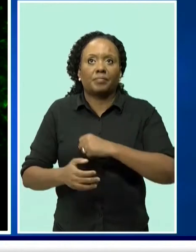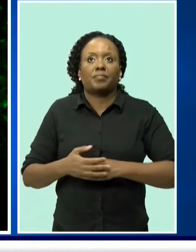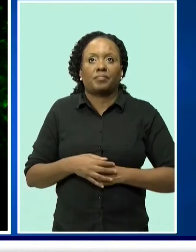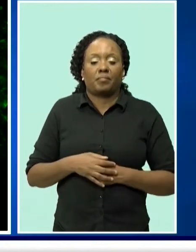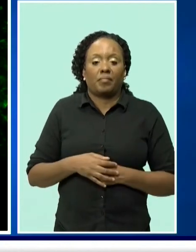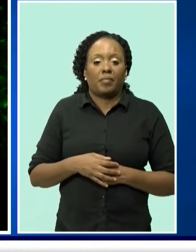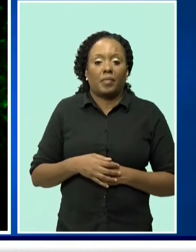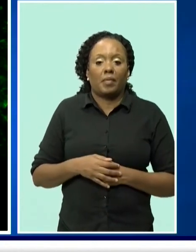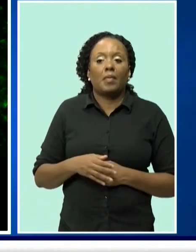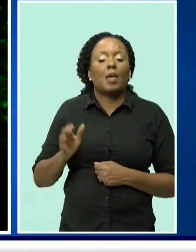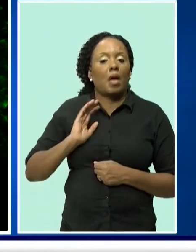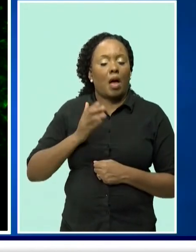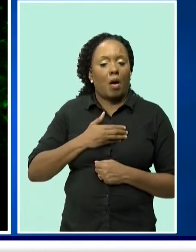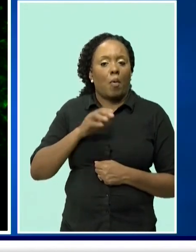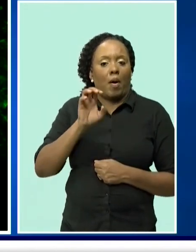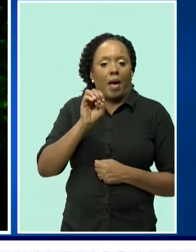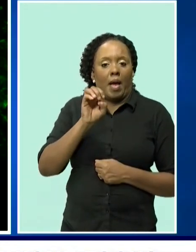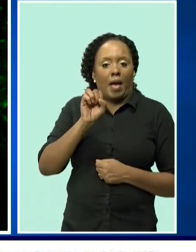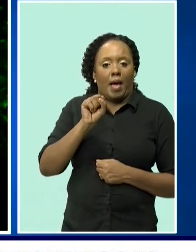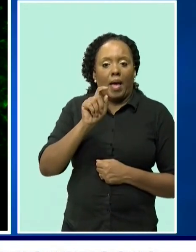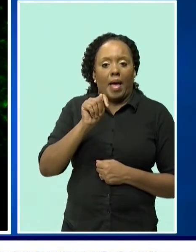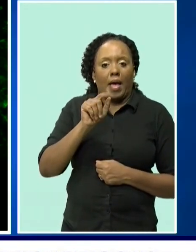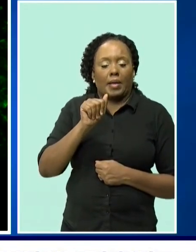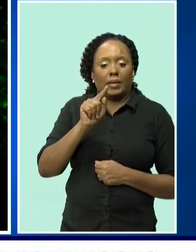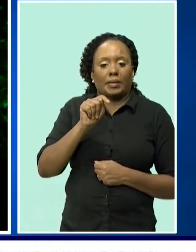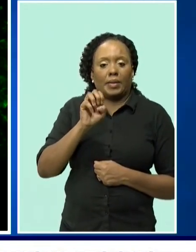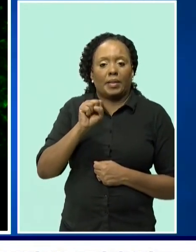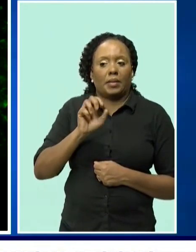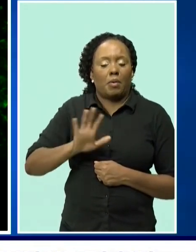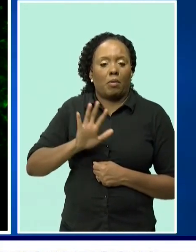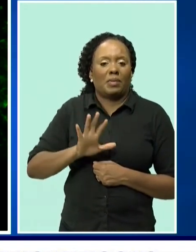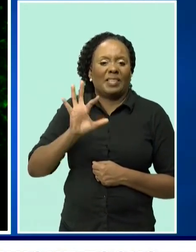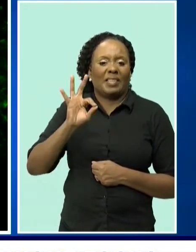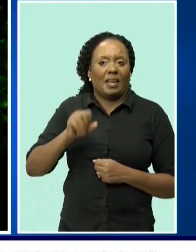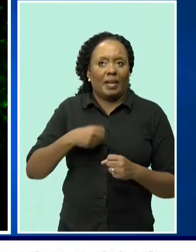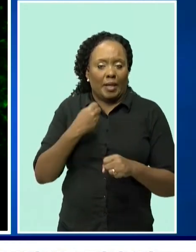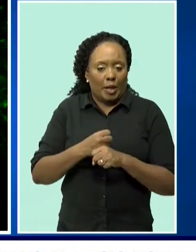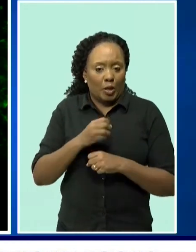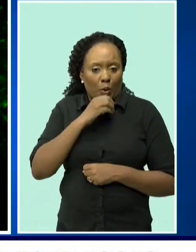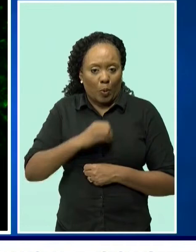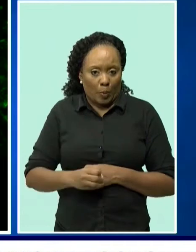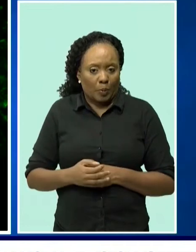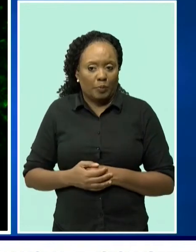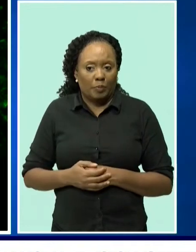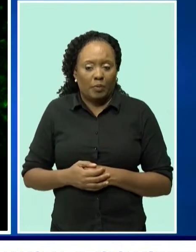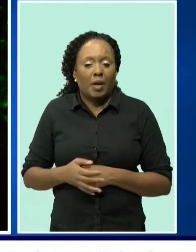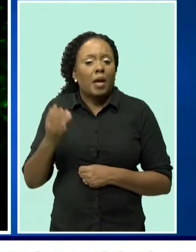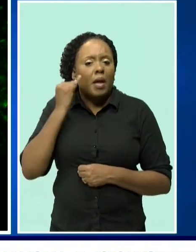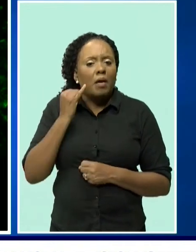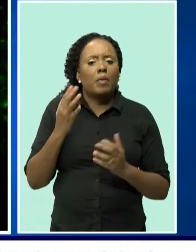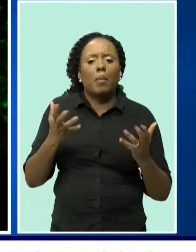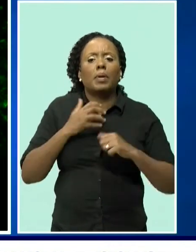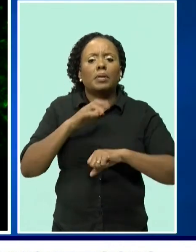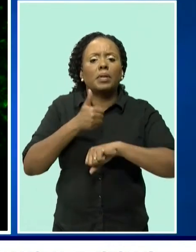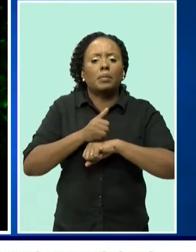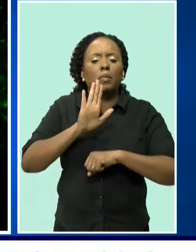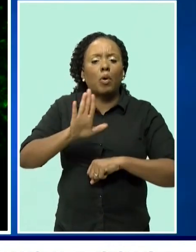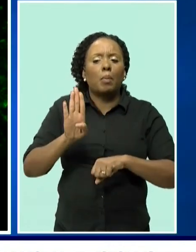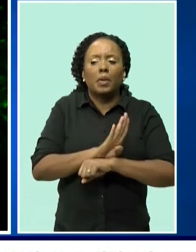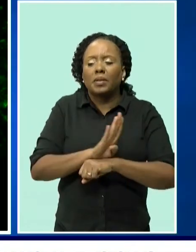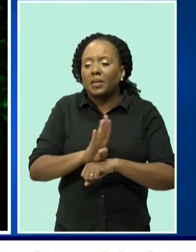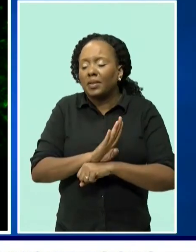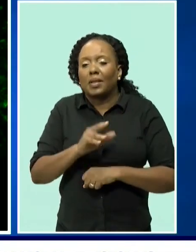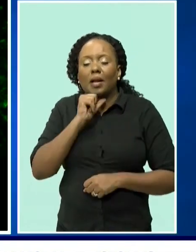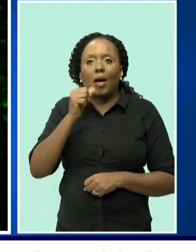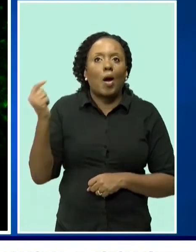old, but it was a really, really rough journey. And I just wanted to let people know that entrepreneurship is not always what sometimes people make it out